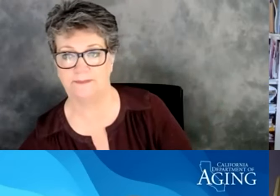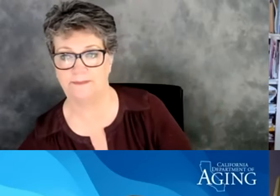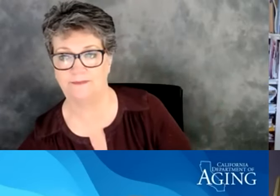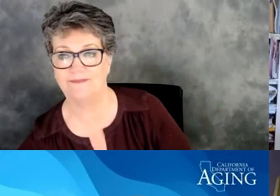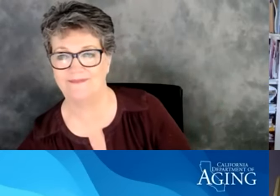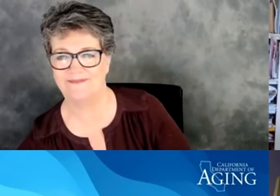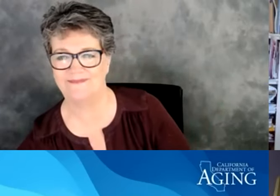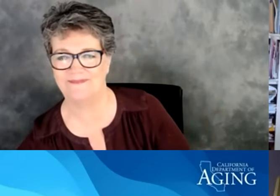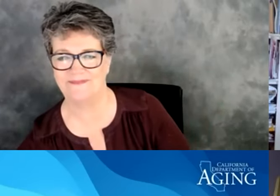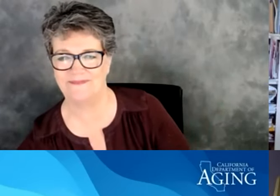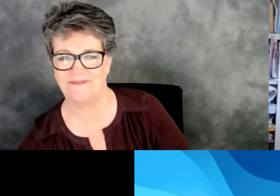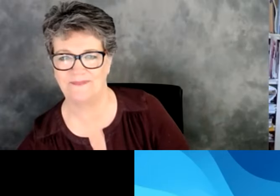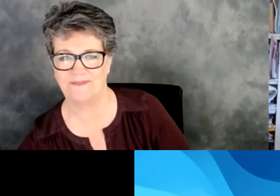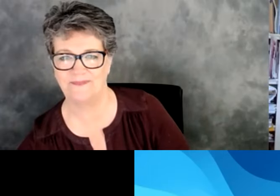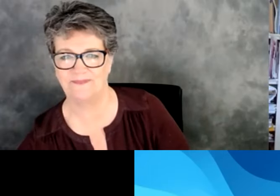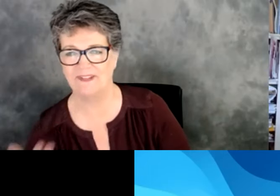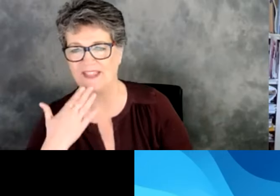Thank you.